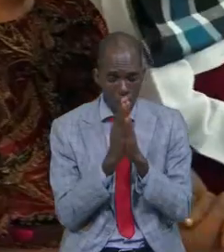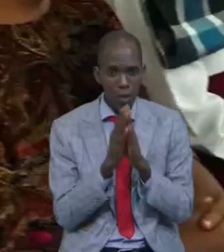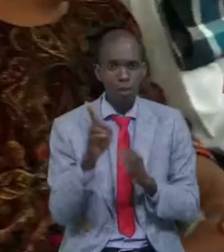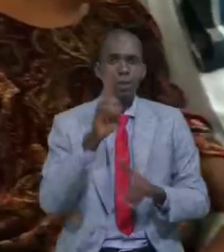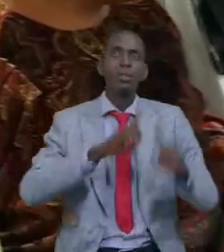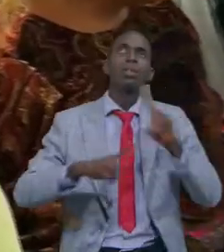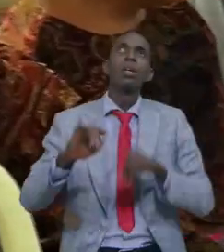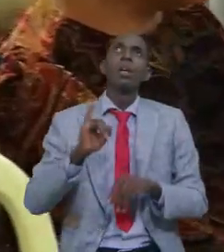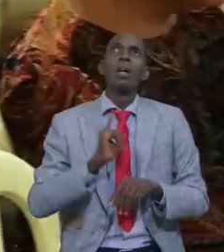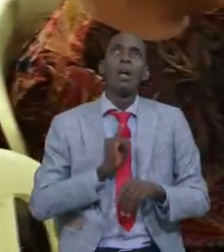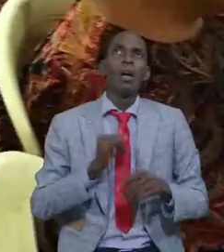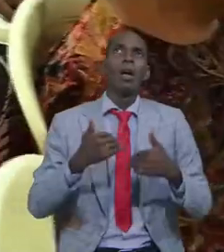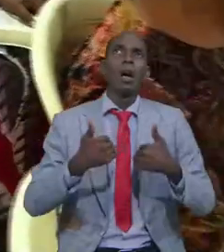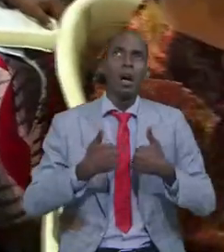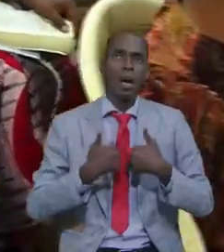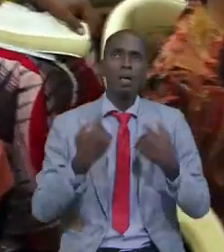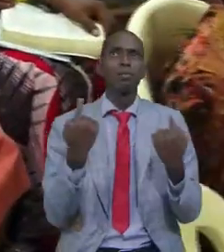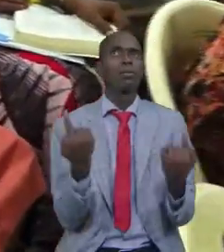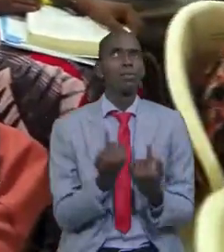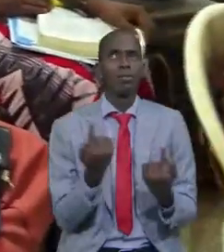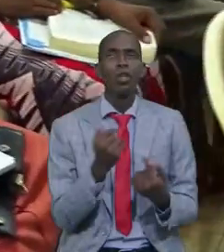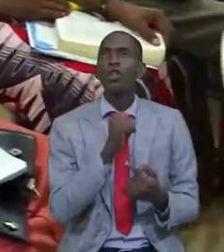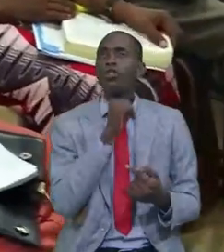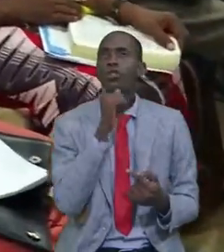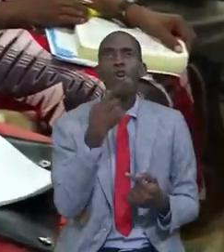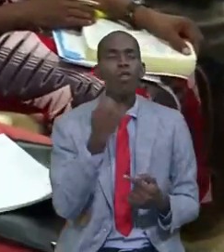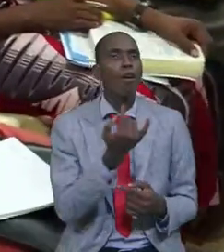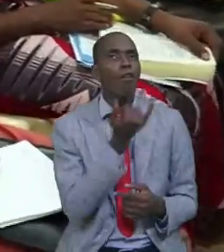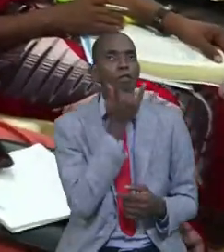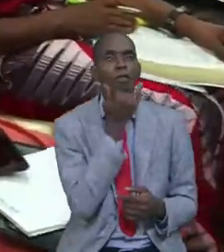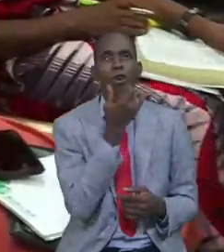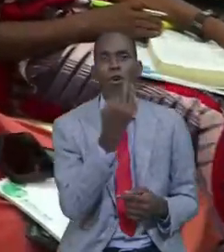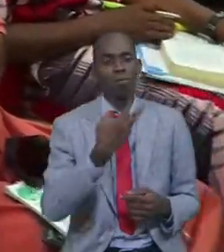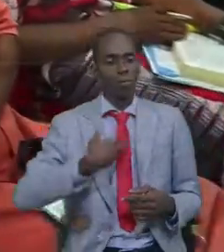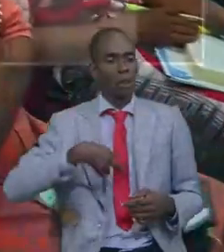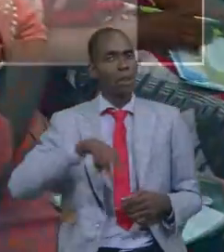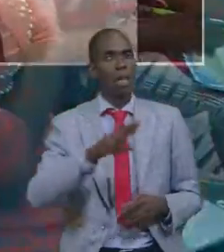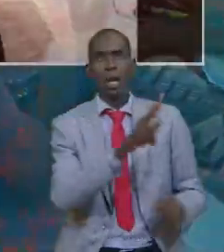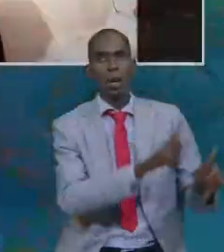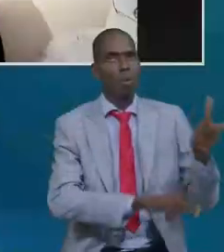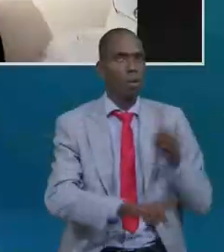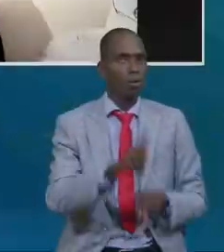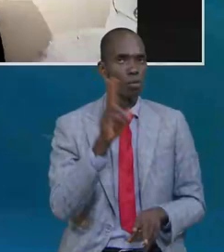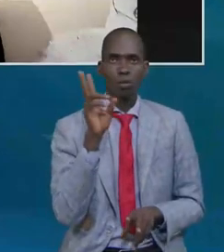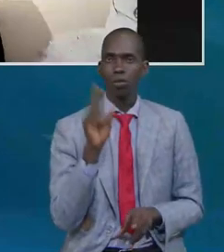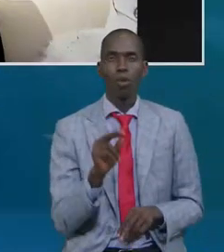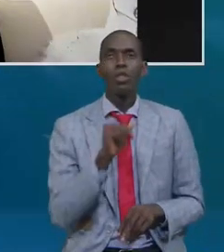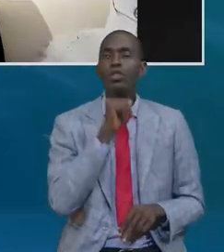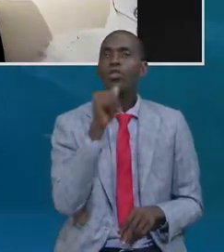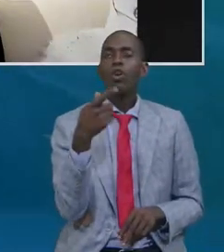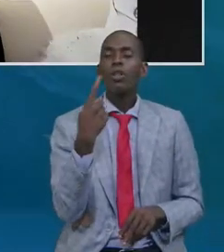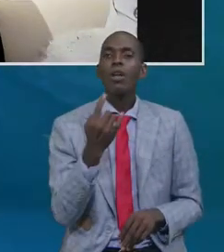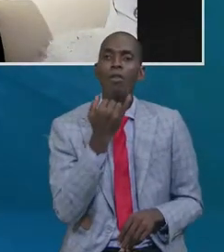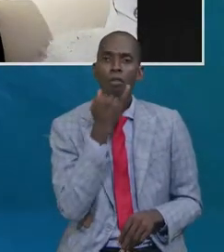it's not Pharisee's fault, it's not Sadducee's fault, it's not the priest's fault,